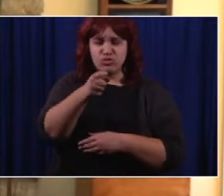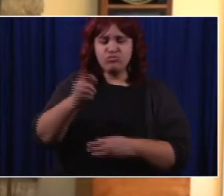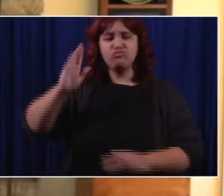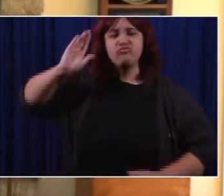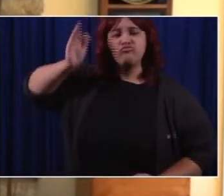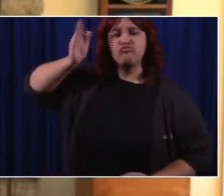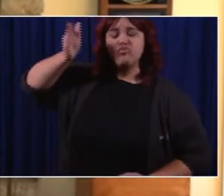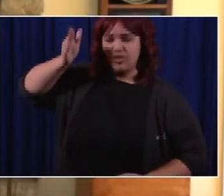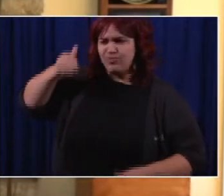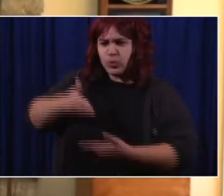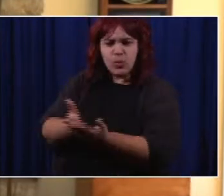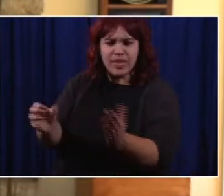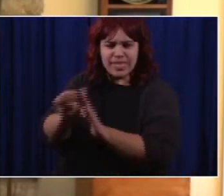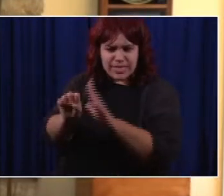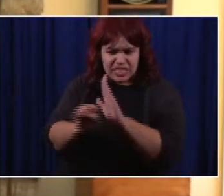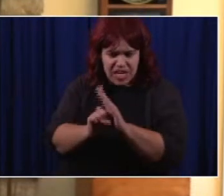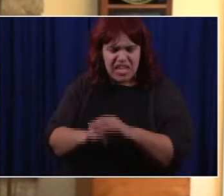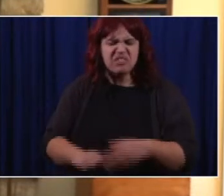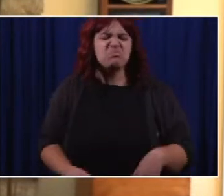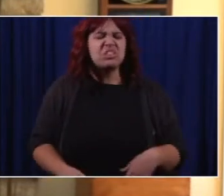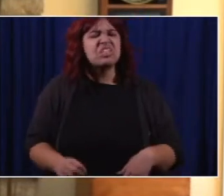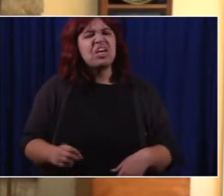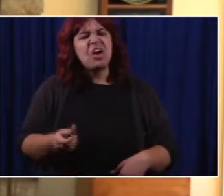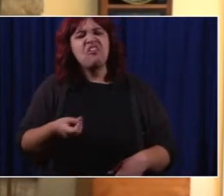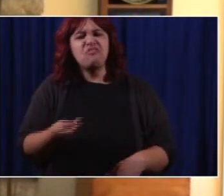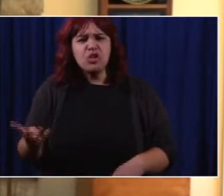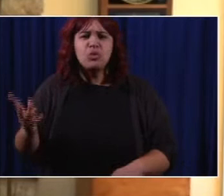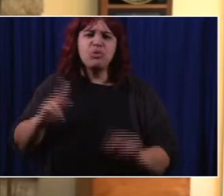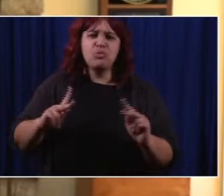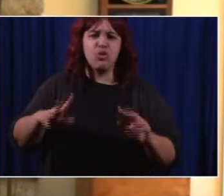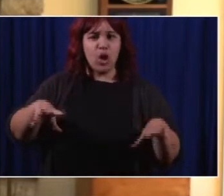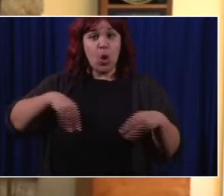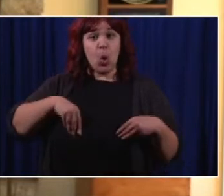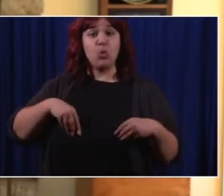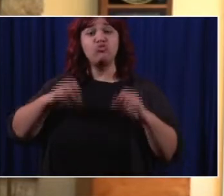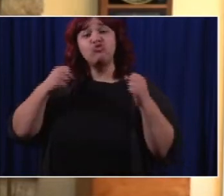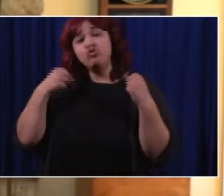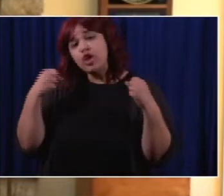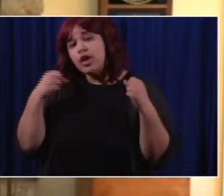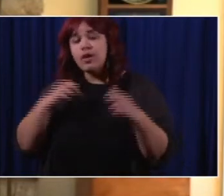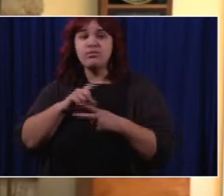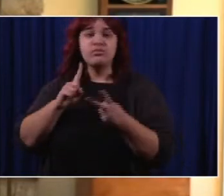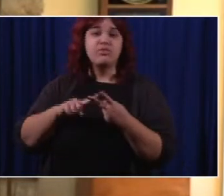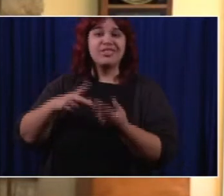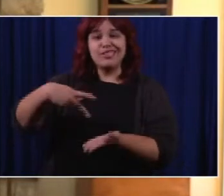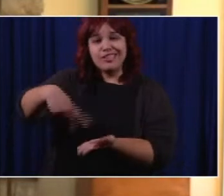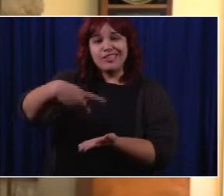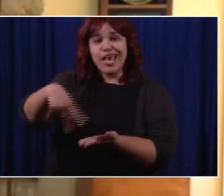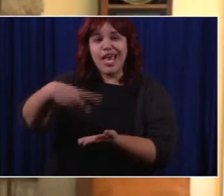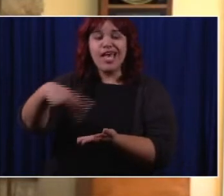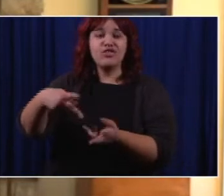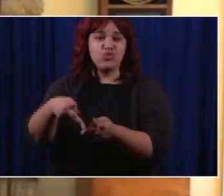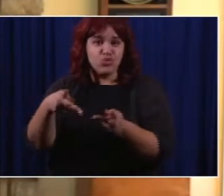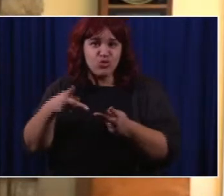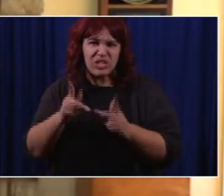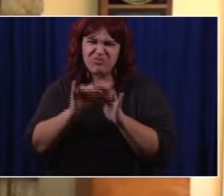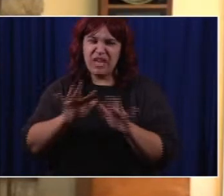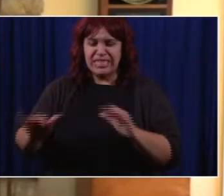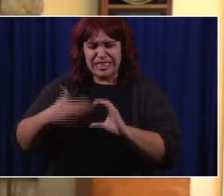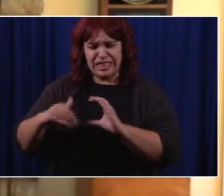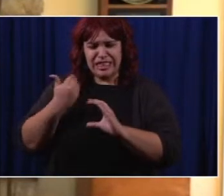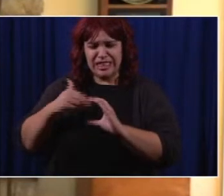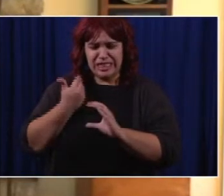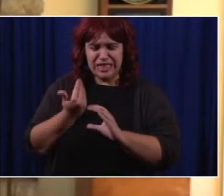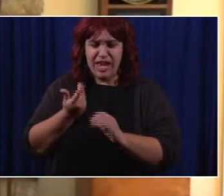couple emails from a couple of gym owners and even a couple of people who run dance studios who I know, and they want to know, and maybe the order